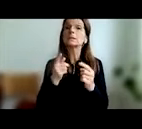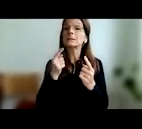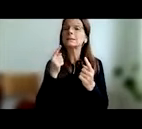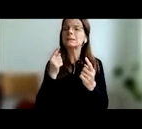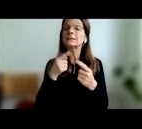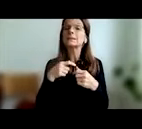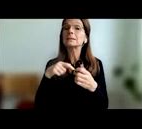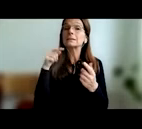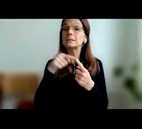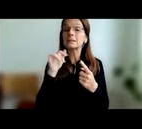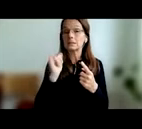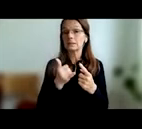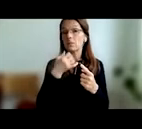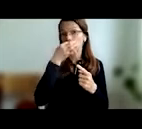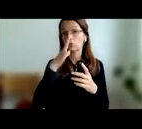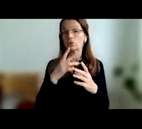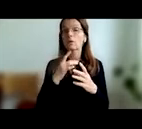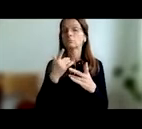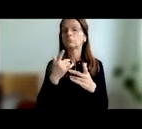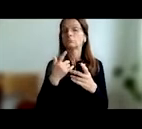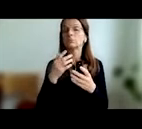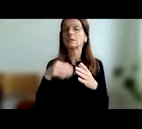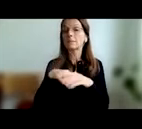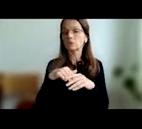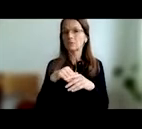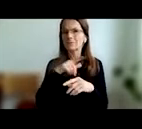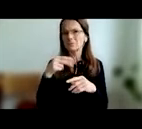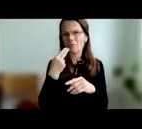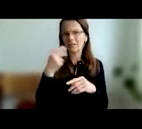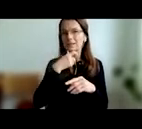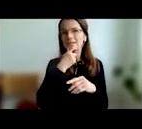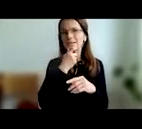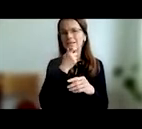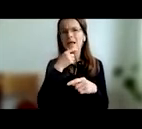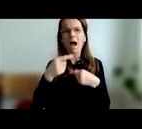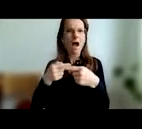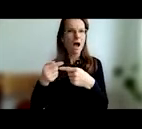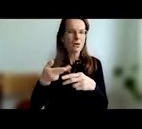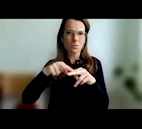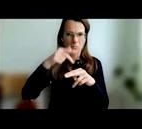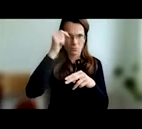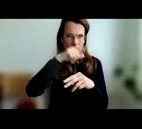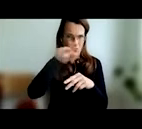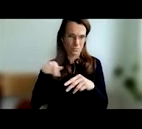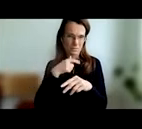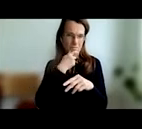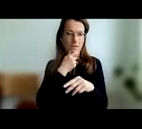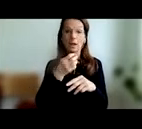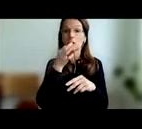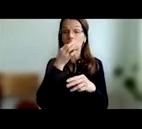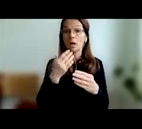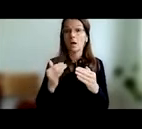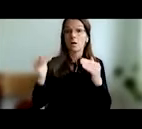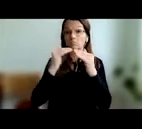sottere, se lo force comemno sottere allocation Slovenia and se also stara higher in productivity. This cebomo is very Siena pre important convertibilira because di simo in strofonte na population svoio